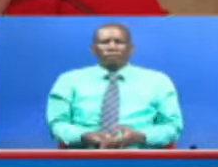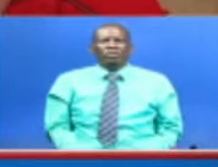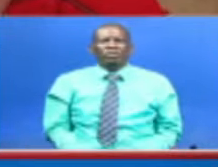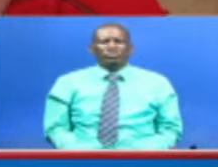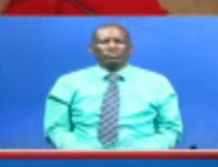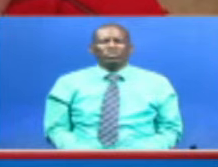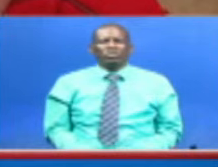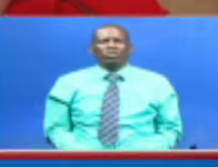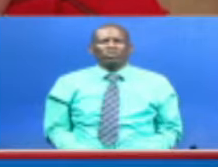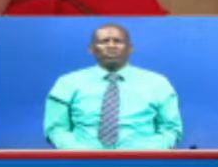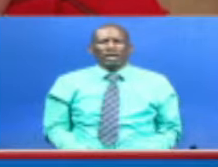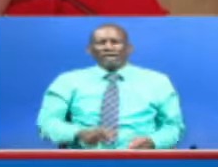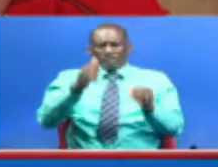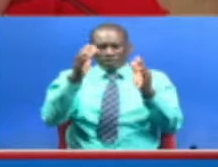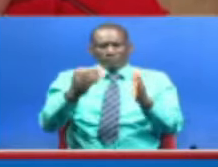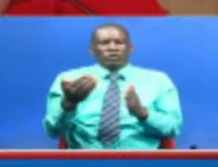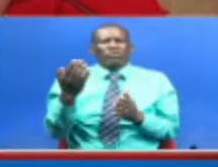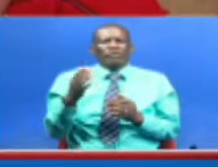Thank you. There was somebody else.